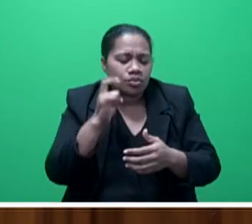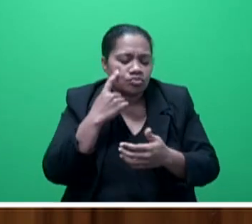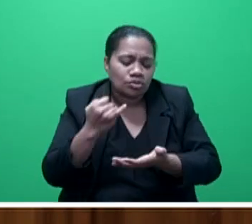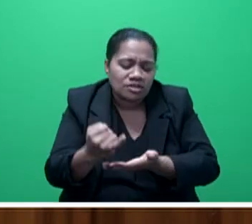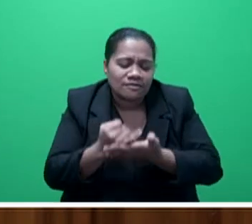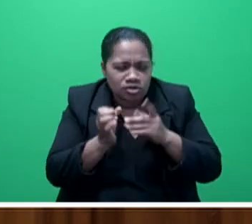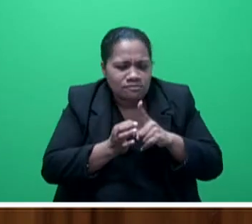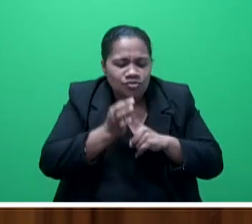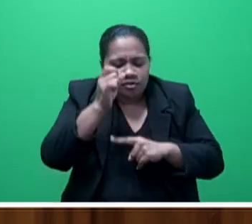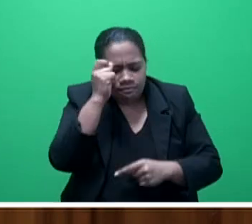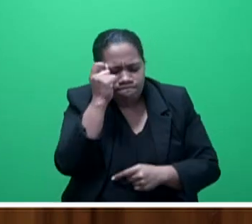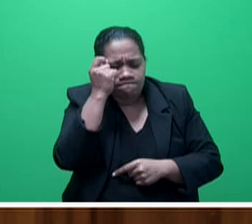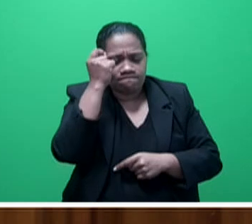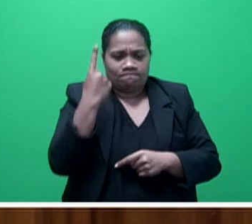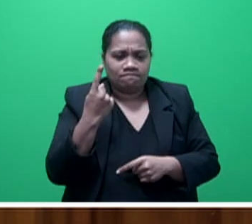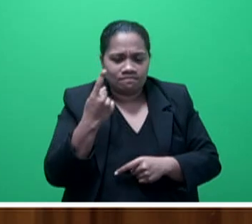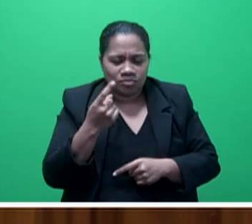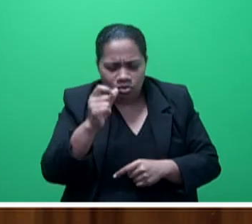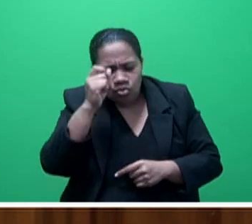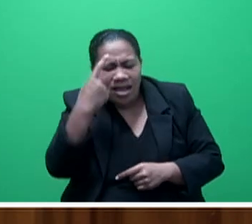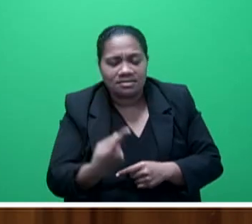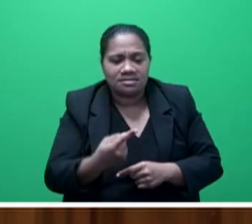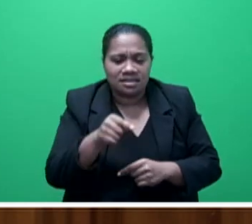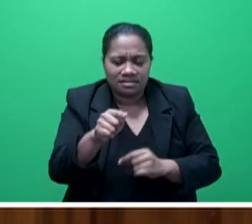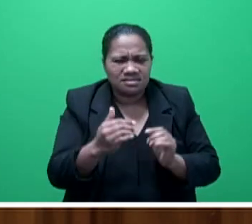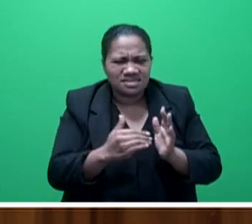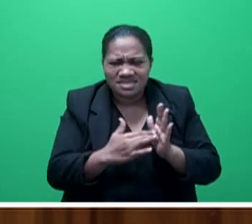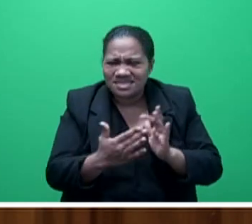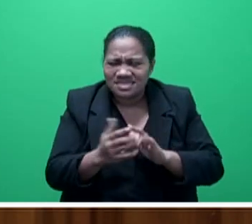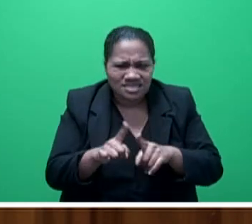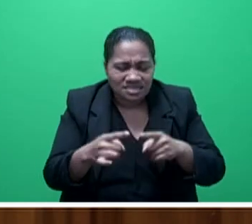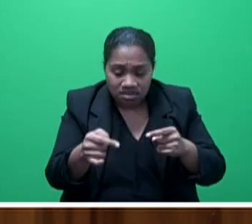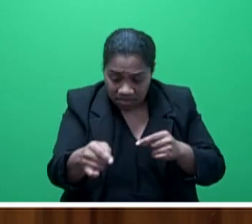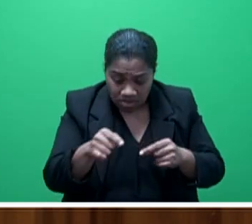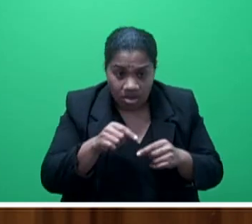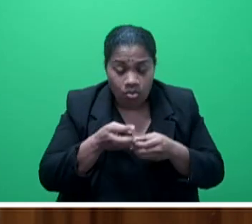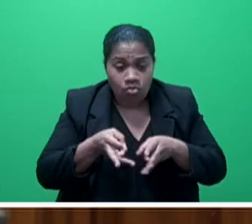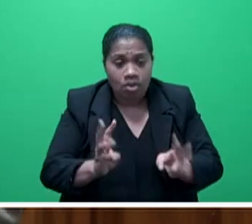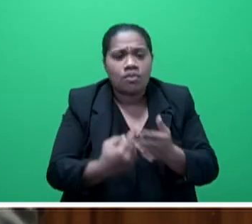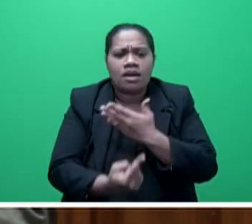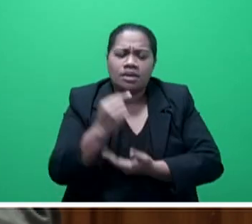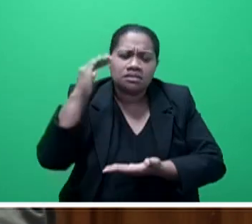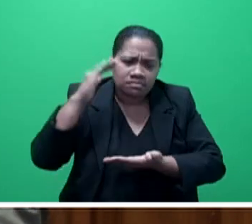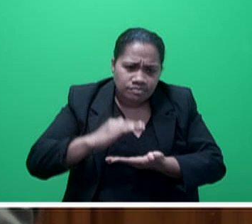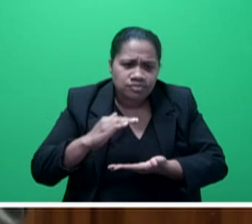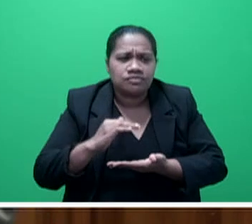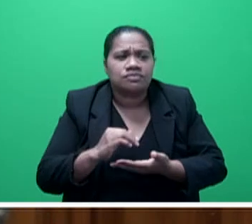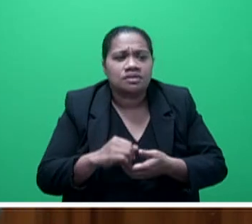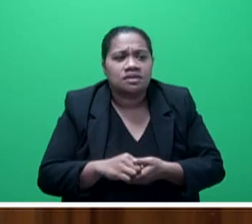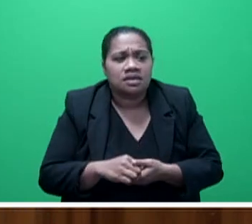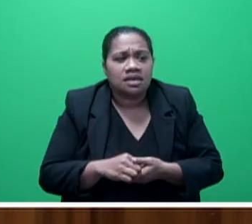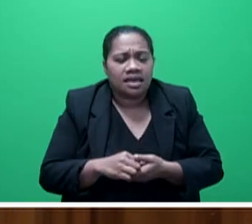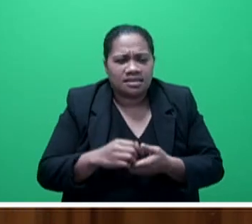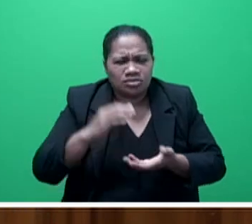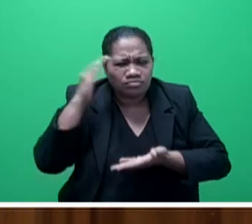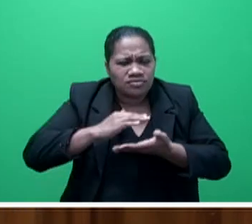to understand seismic risks, and in this way, reduce risk to our population and reduce the possibility of endangering